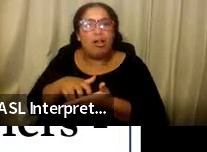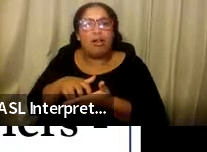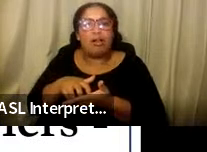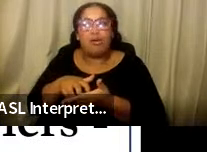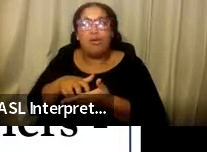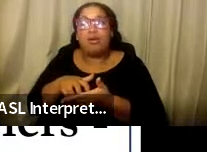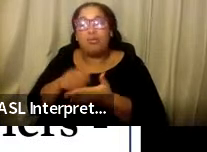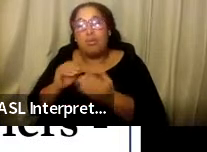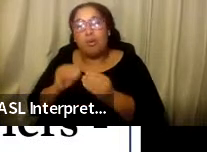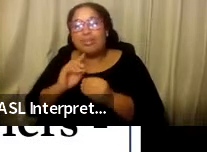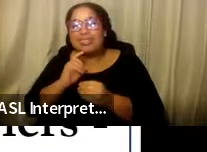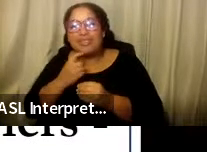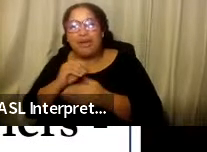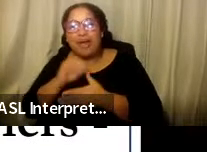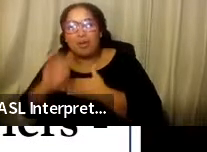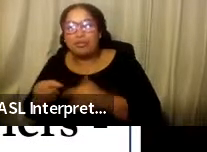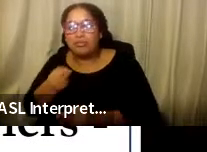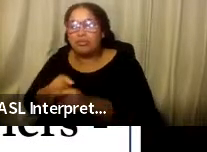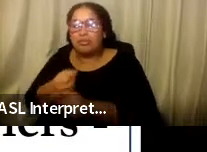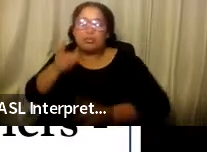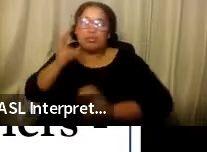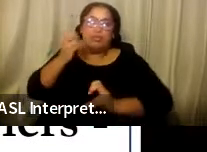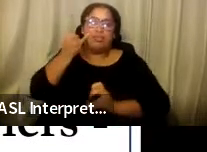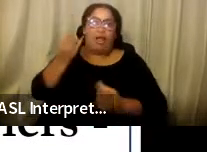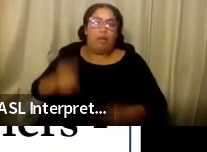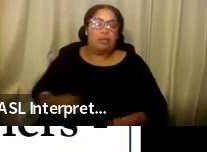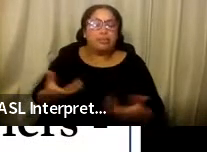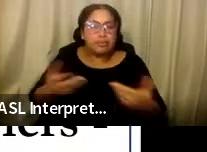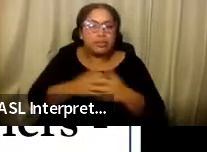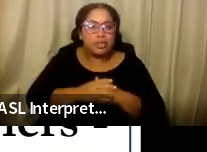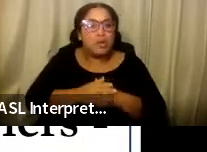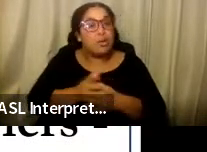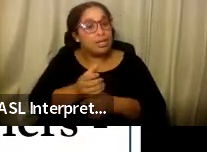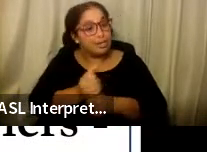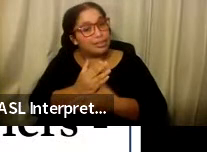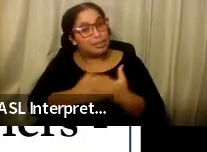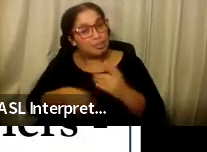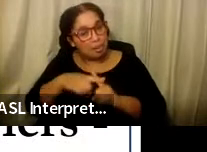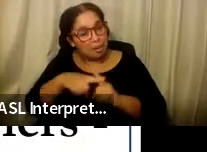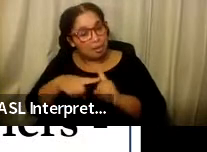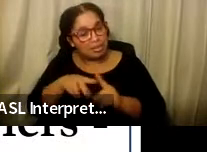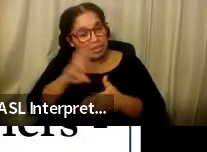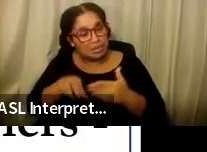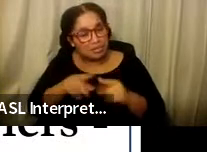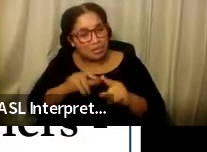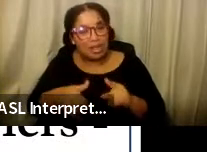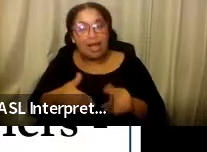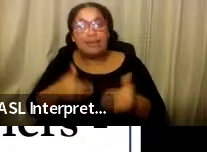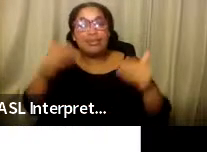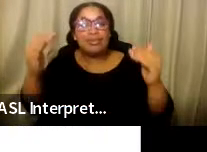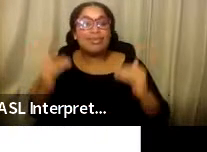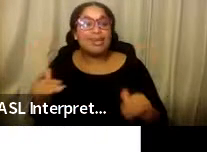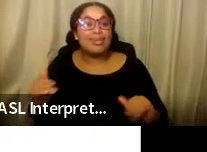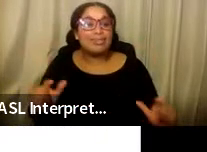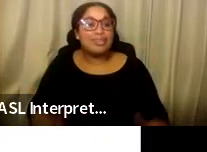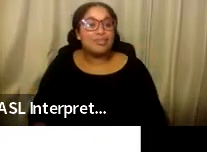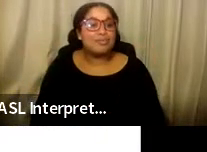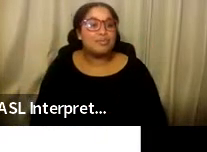outcomes. And we are getting some positive results from that. Next slide.